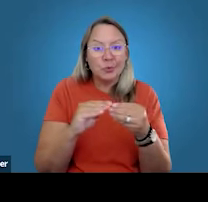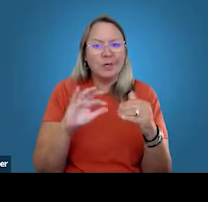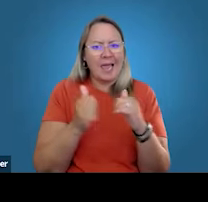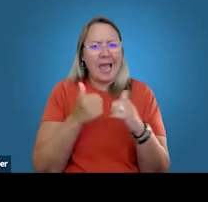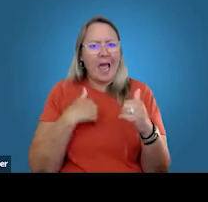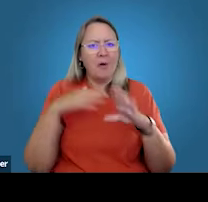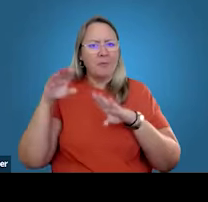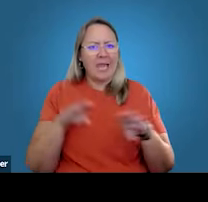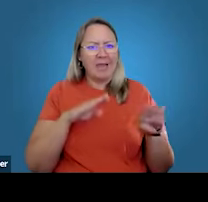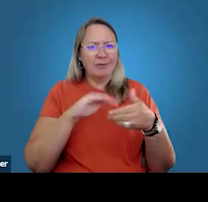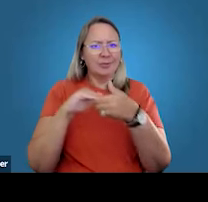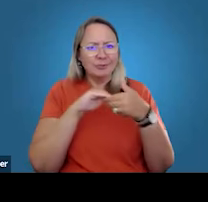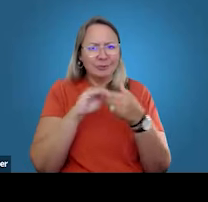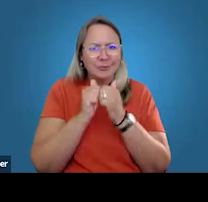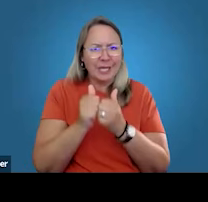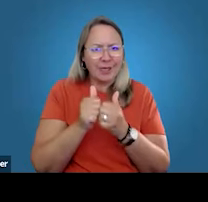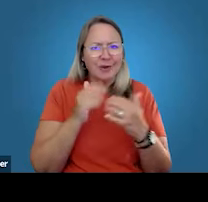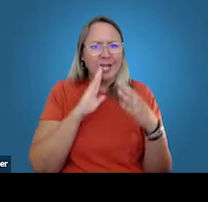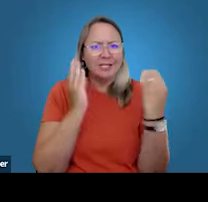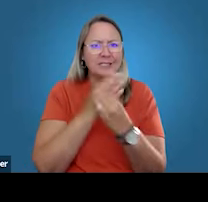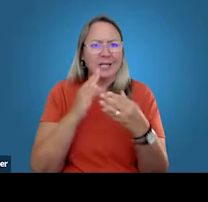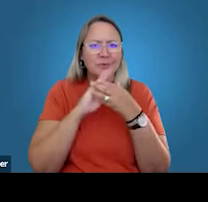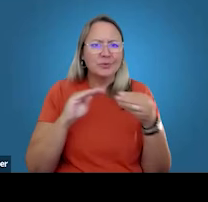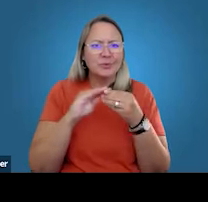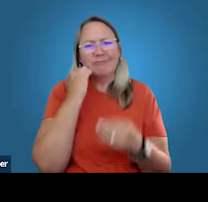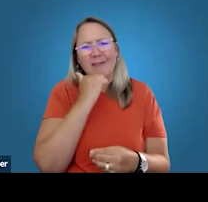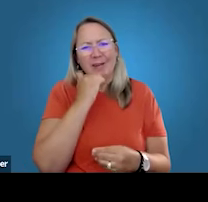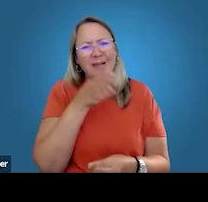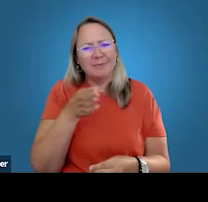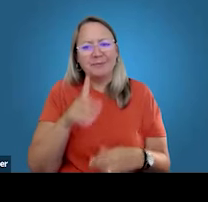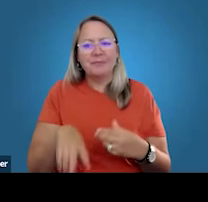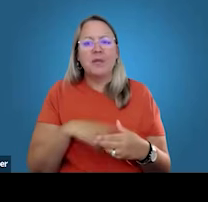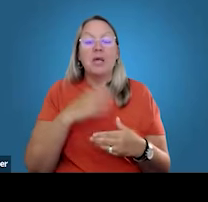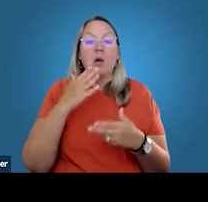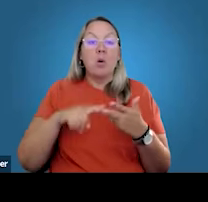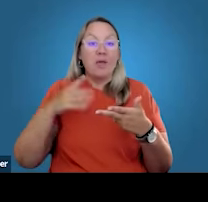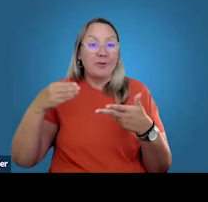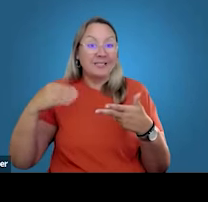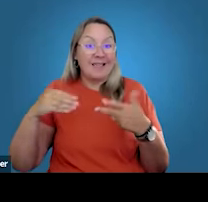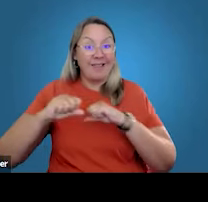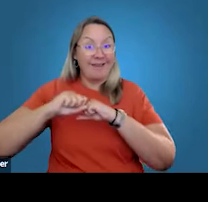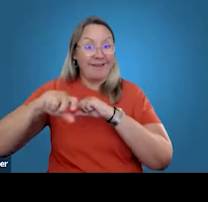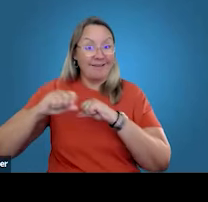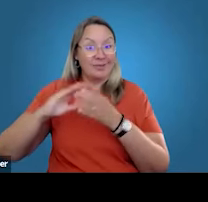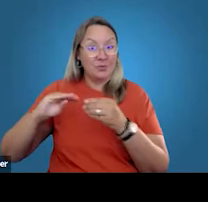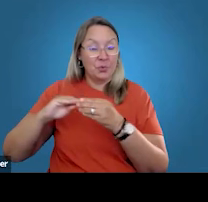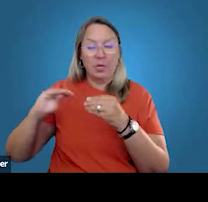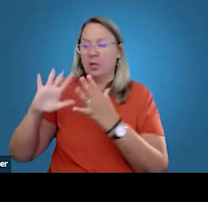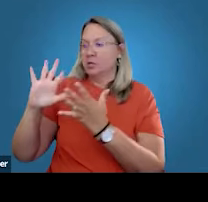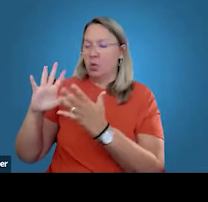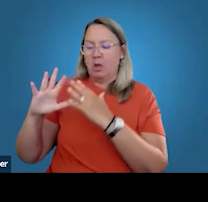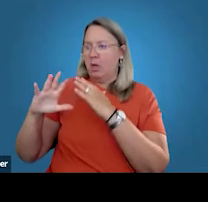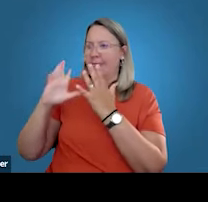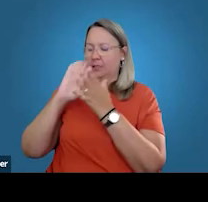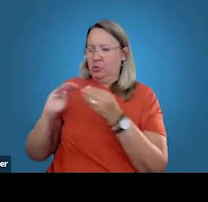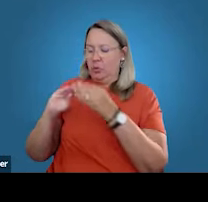because our cultures are made up of the stories that we tell each other in the day-to-day, or what we call their selling story, how they're taking that message to market, how